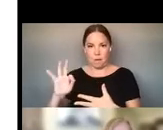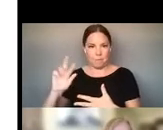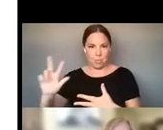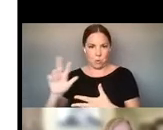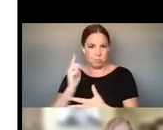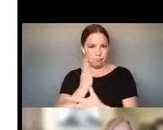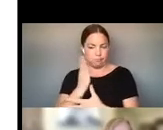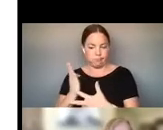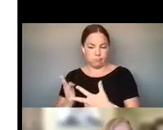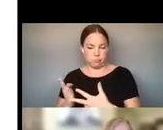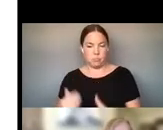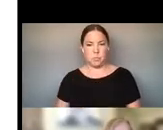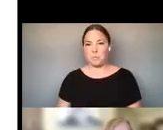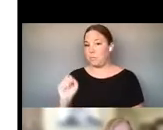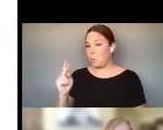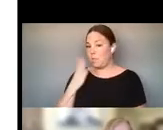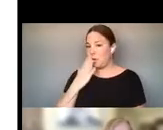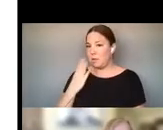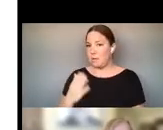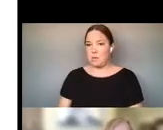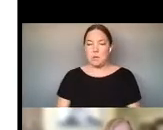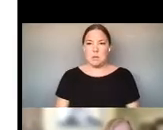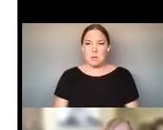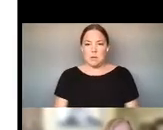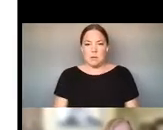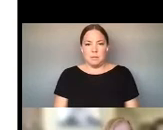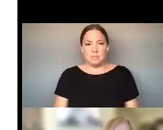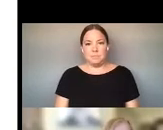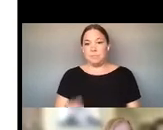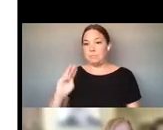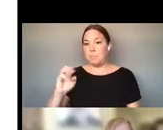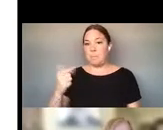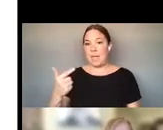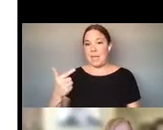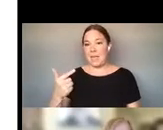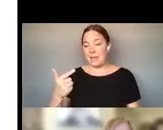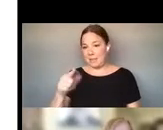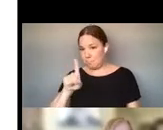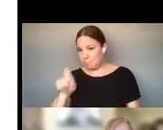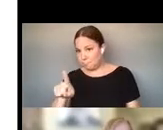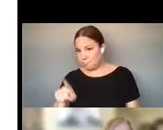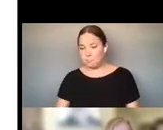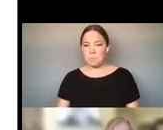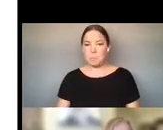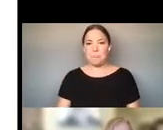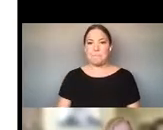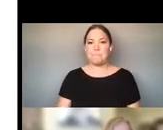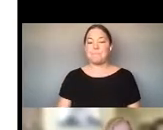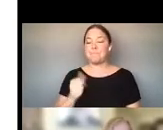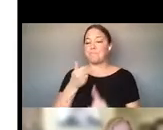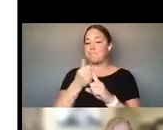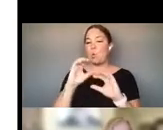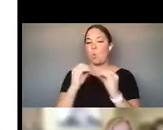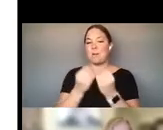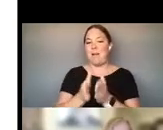Thank you. So I have a question here for Meg. Meg, if an organization asks for